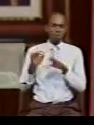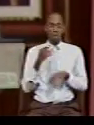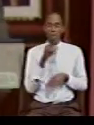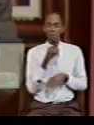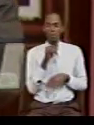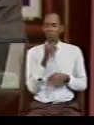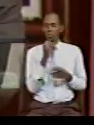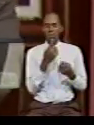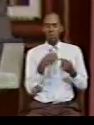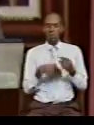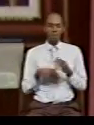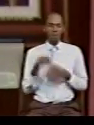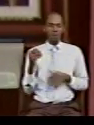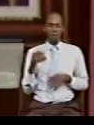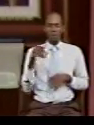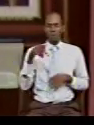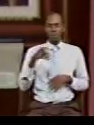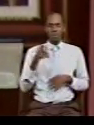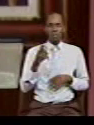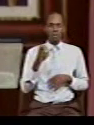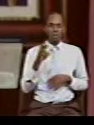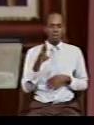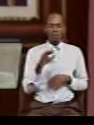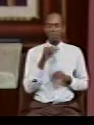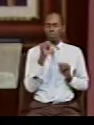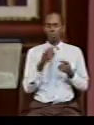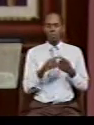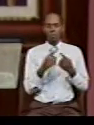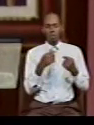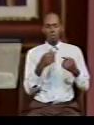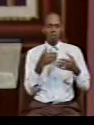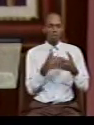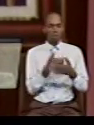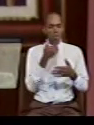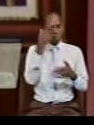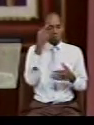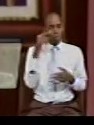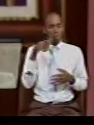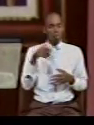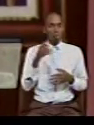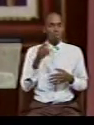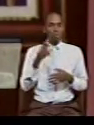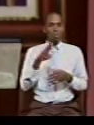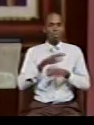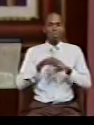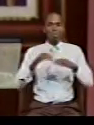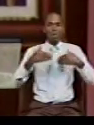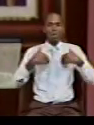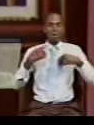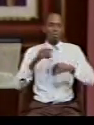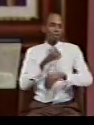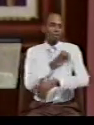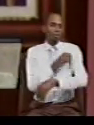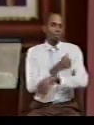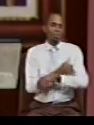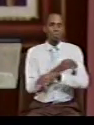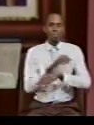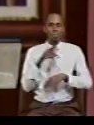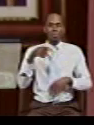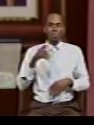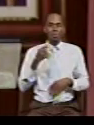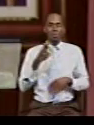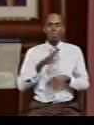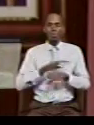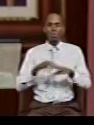Peter could not come there. He didn't have the authority. He didn't have the connection. He didn't